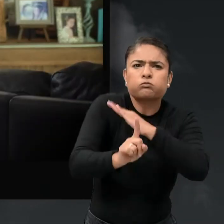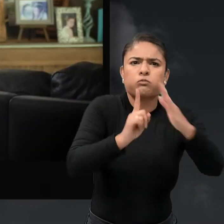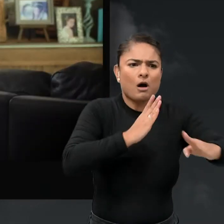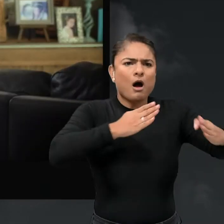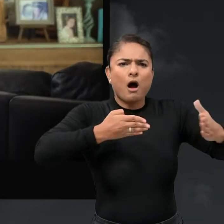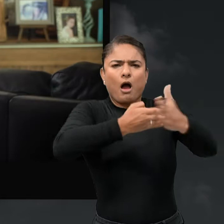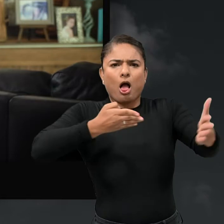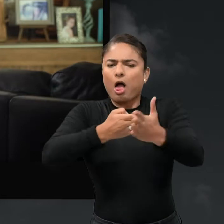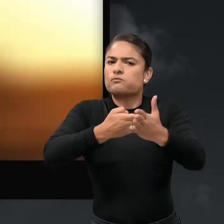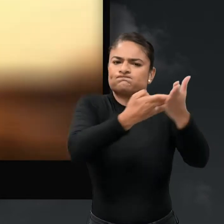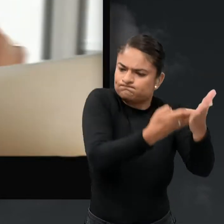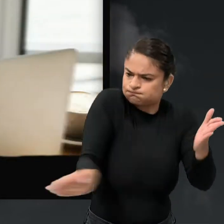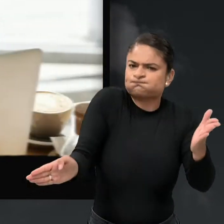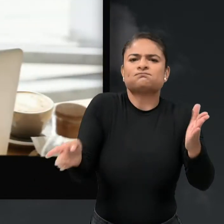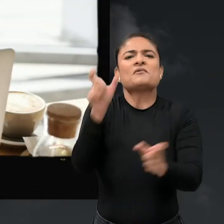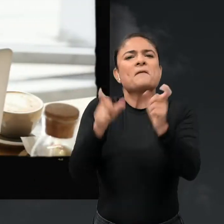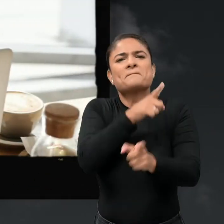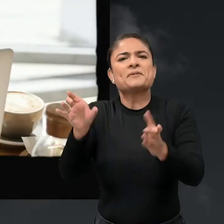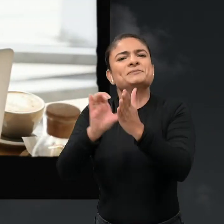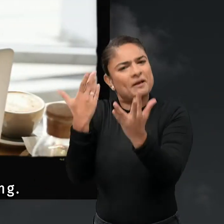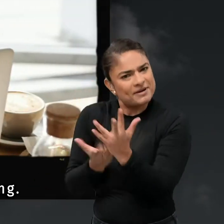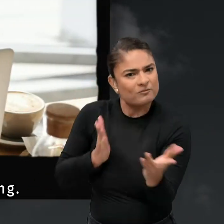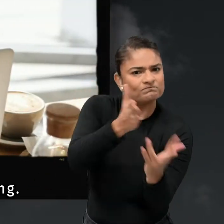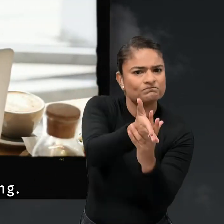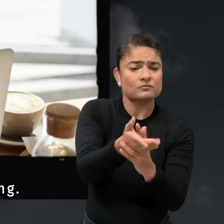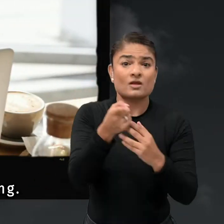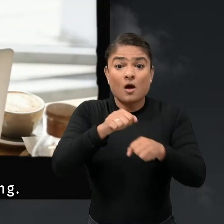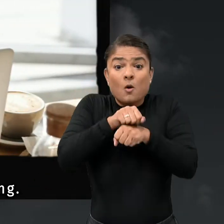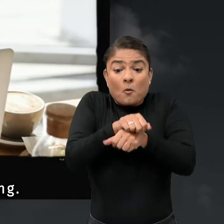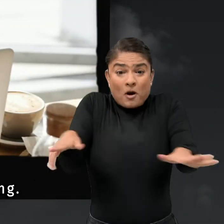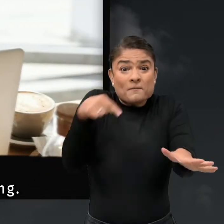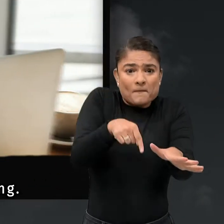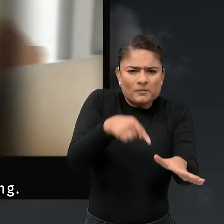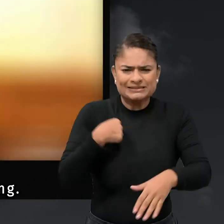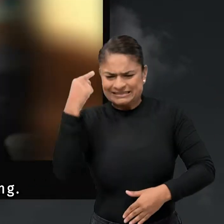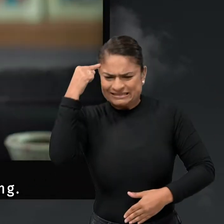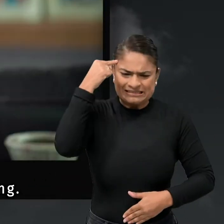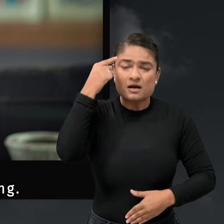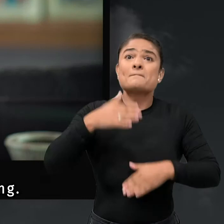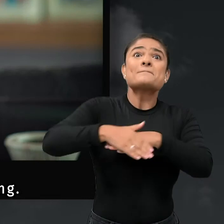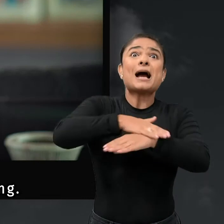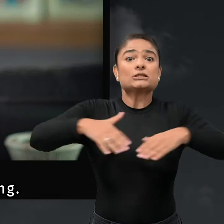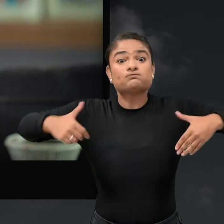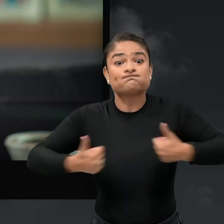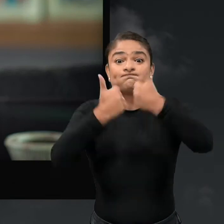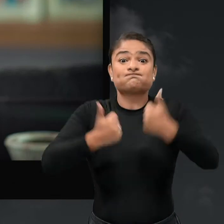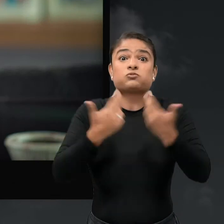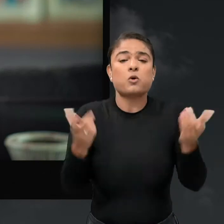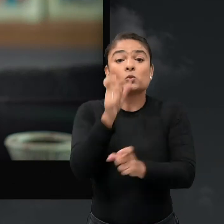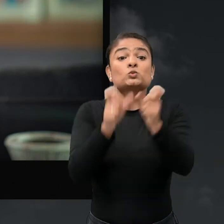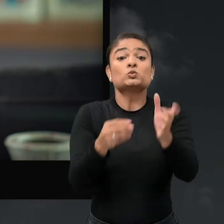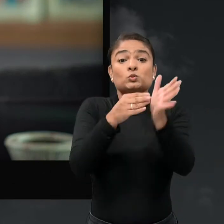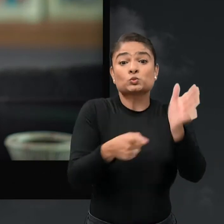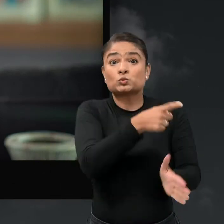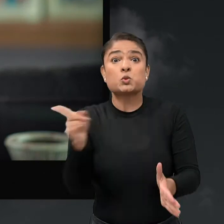to remove that disabling factor? So during the pandemic, a lot of what we did was basic problem solving. If our students